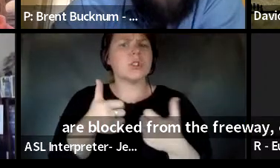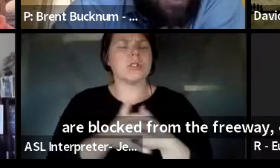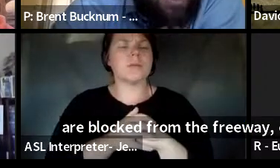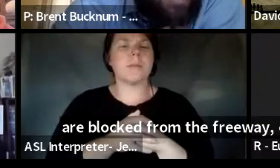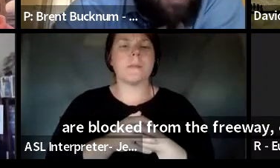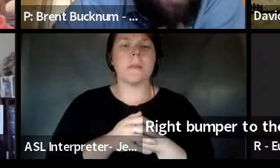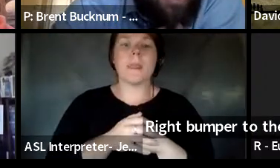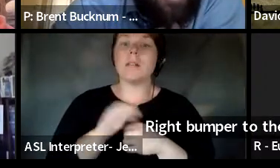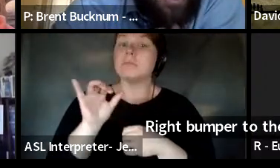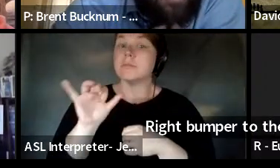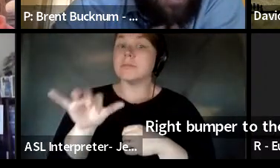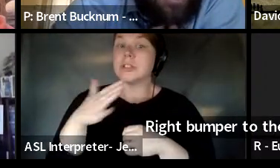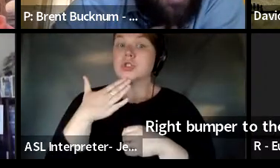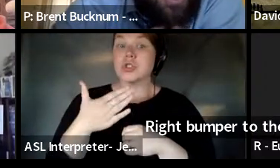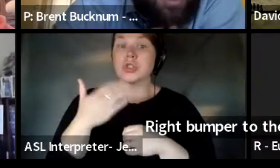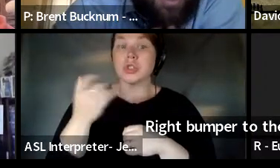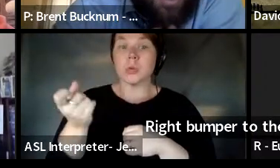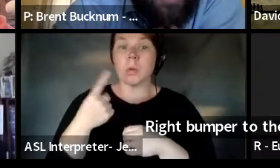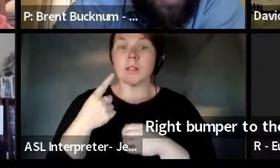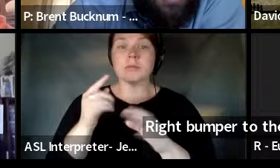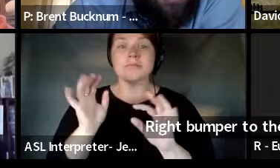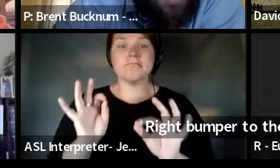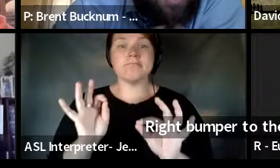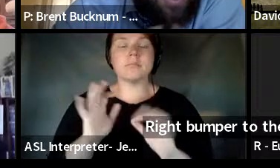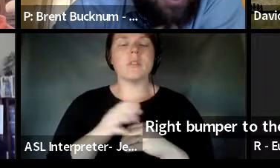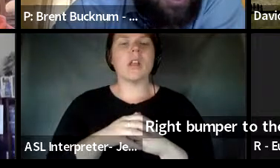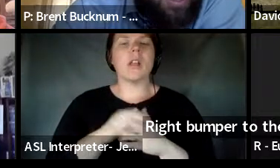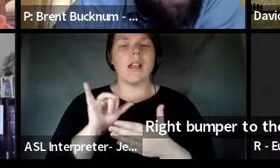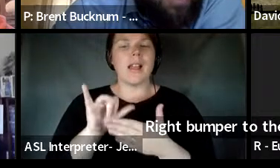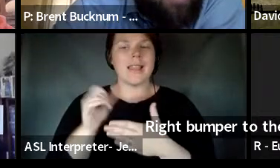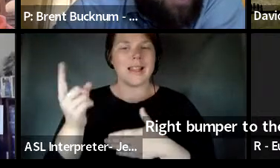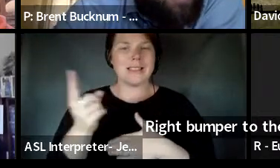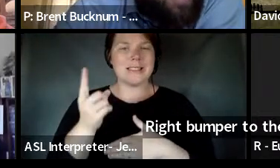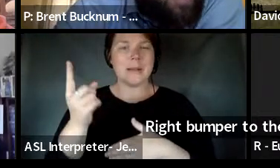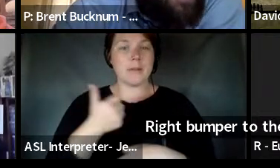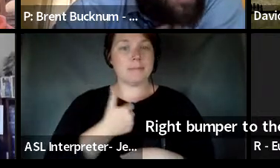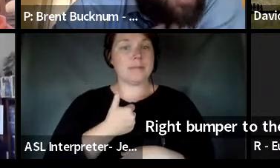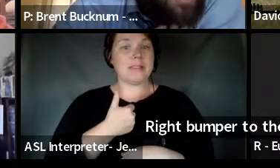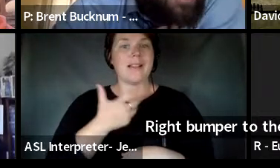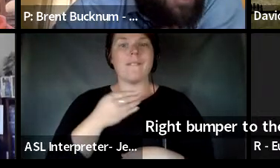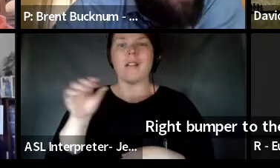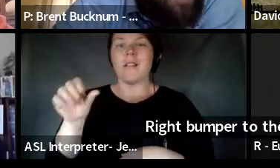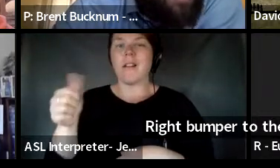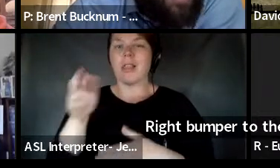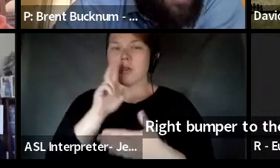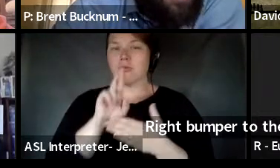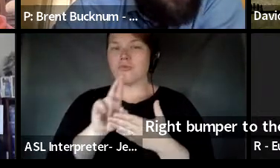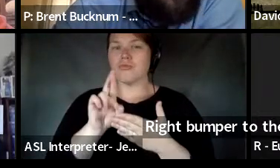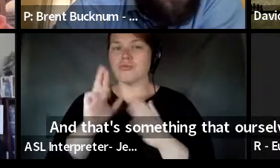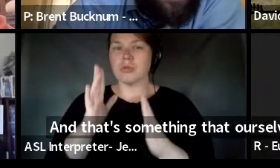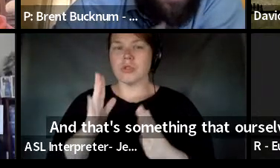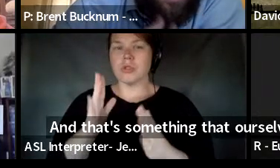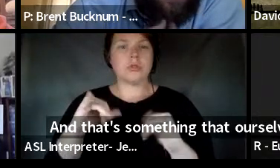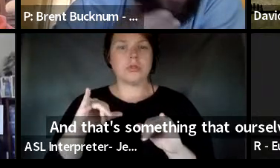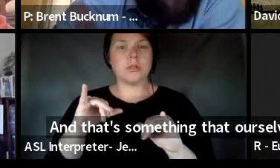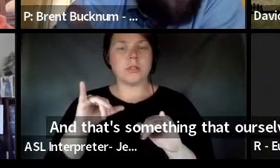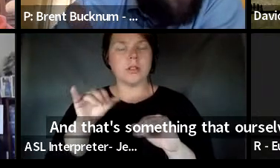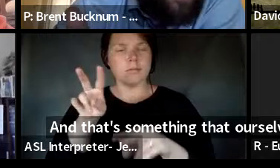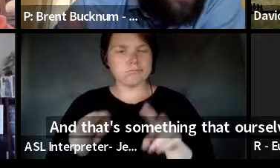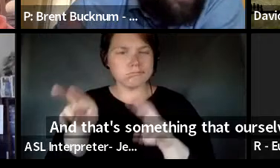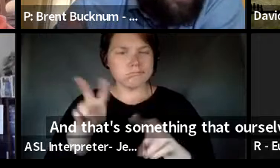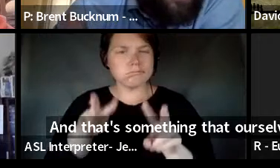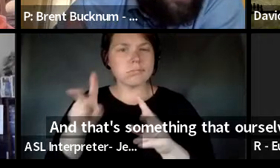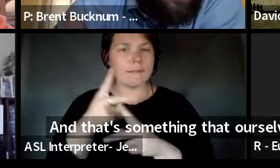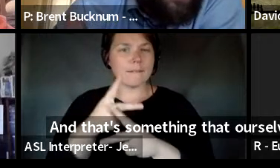That's a really great question. And that's something that ourselves and a bunch of other researchers have been looking into. And what